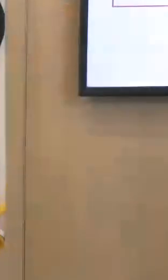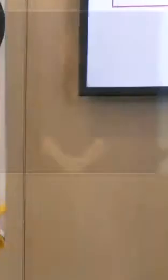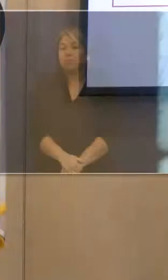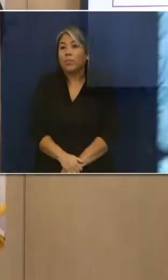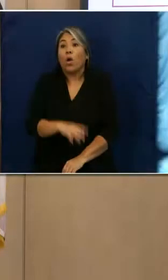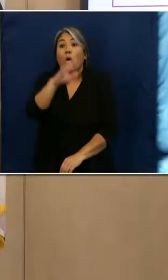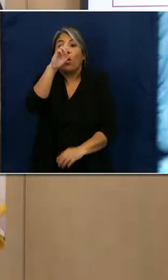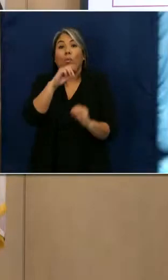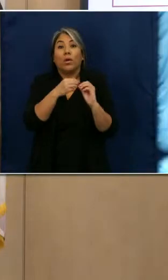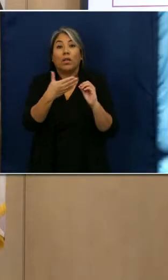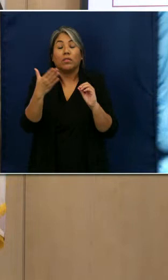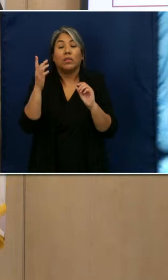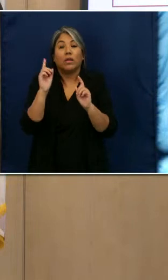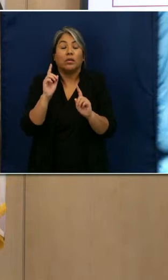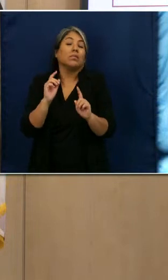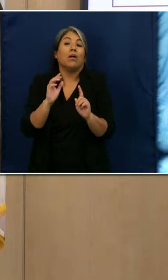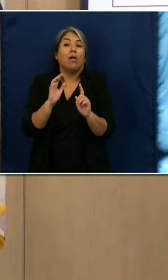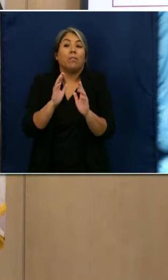Oh, and one other thing,